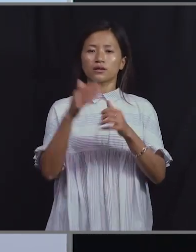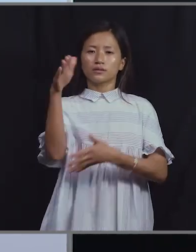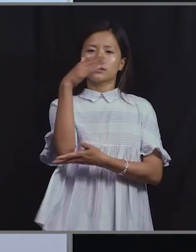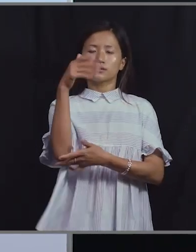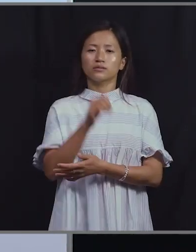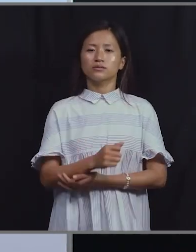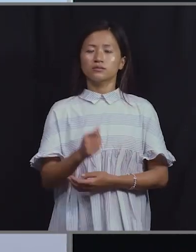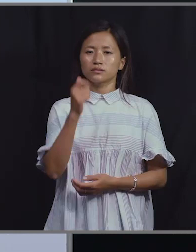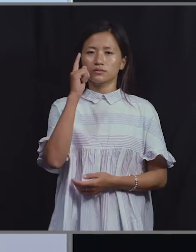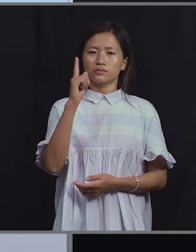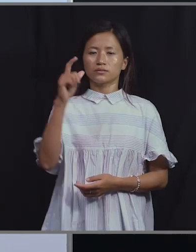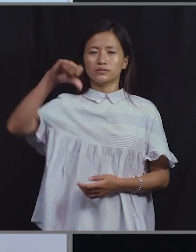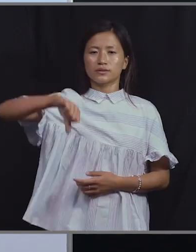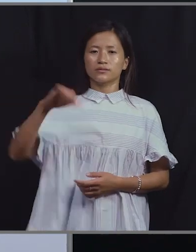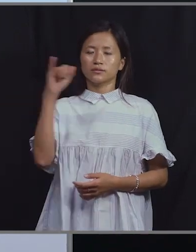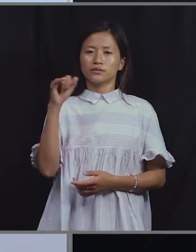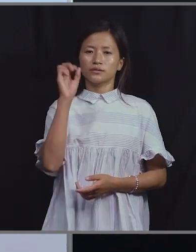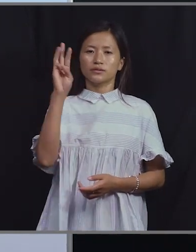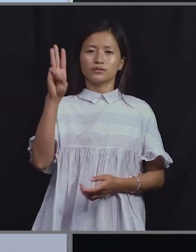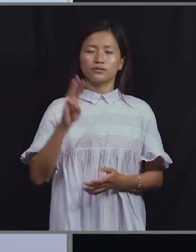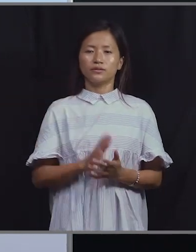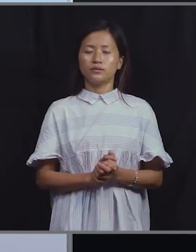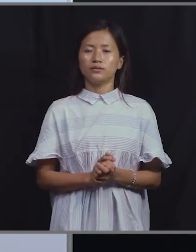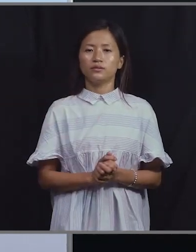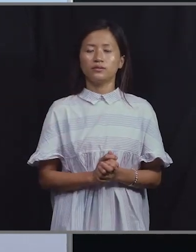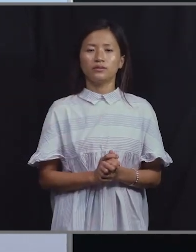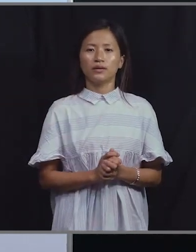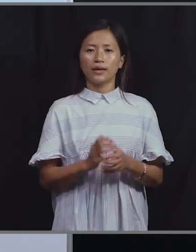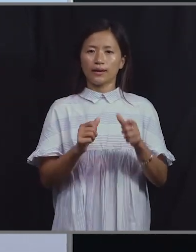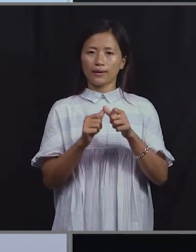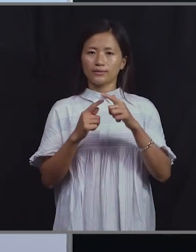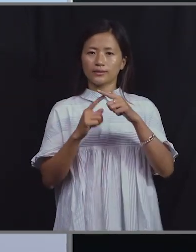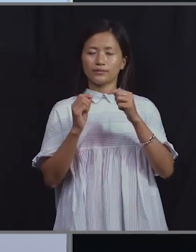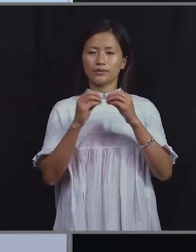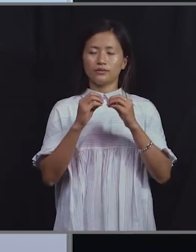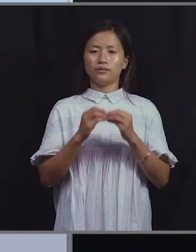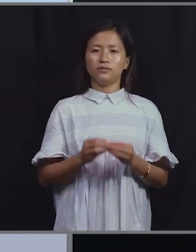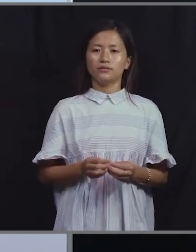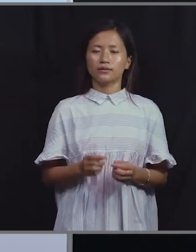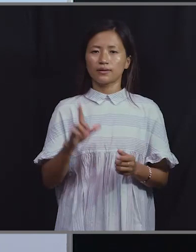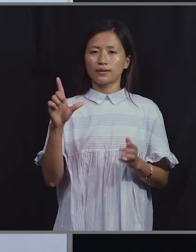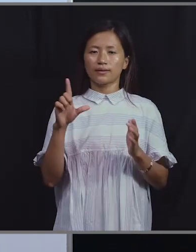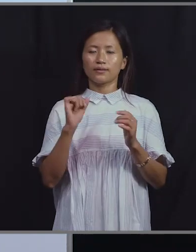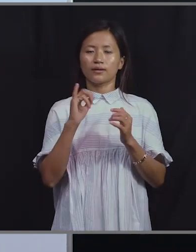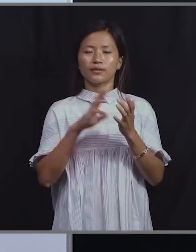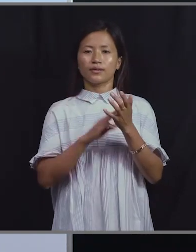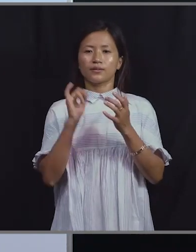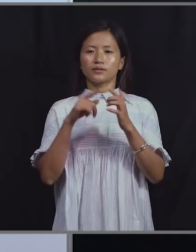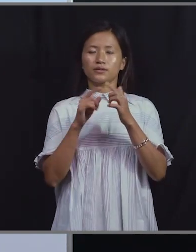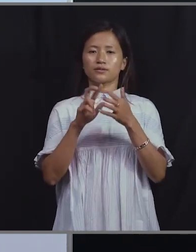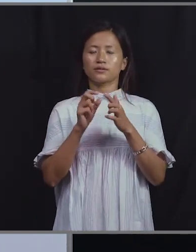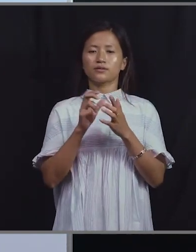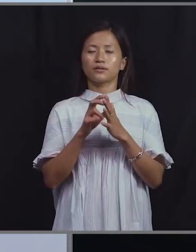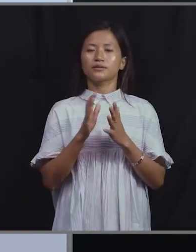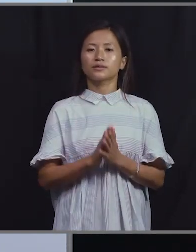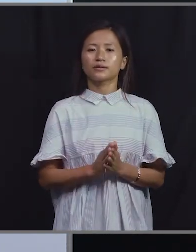August 1963. LTBT stands for Limited Test Ban Treaty.